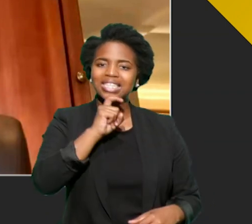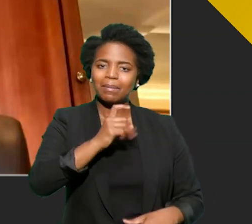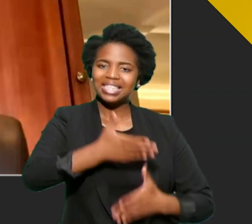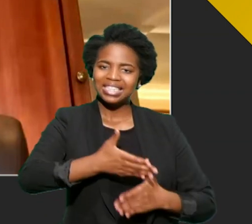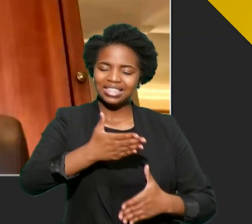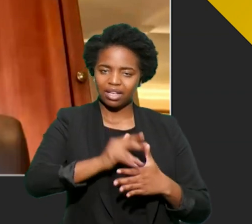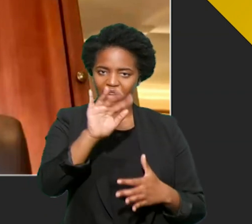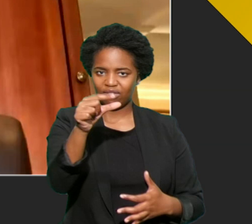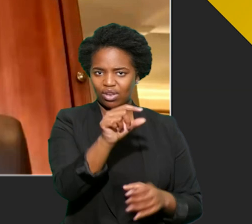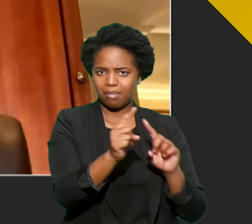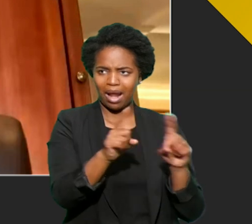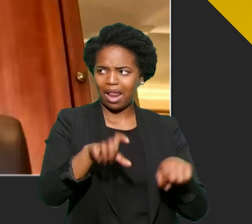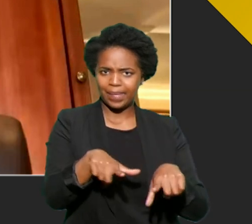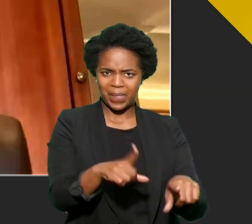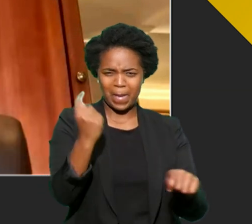for you to